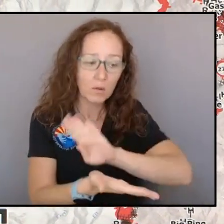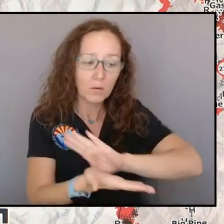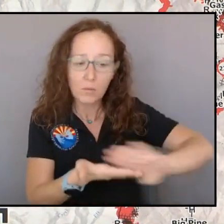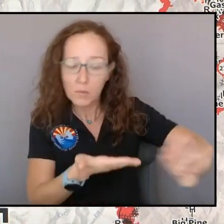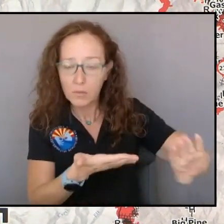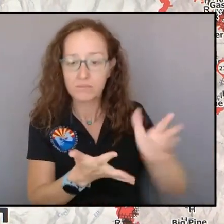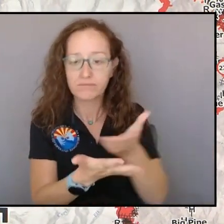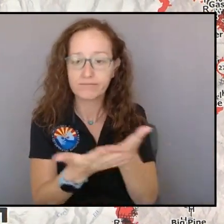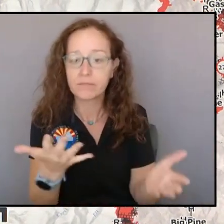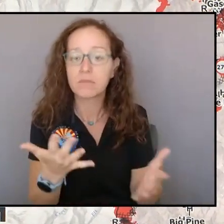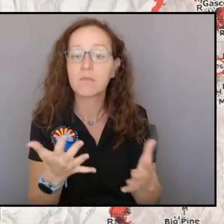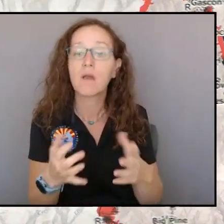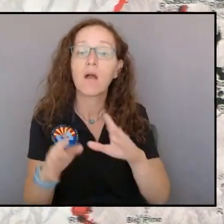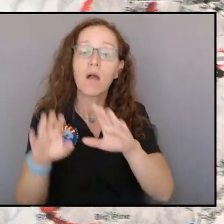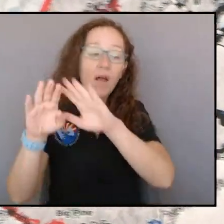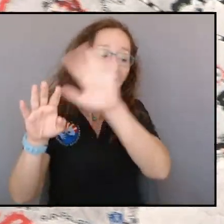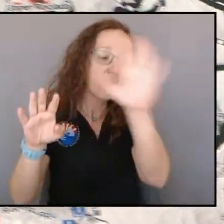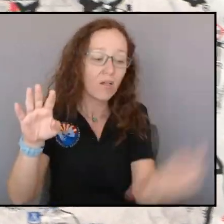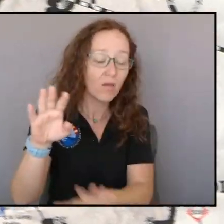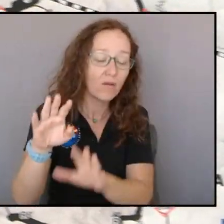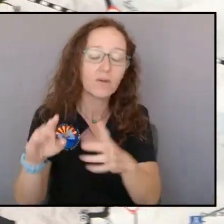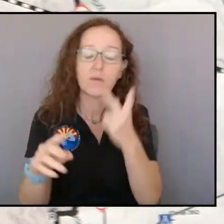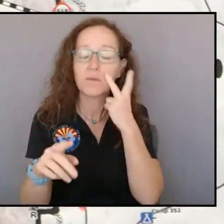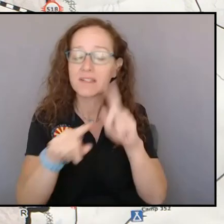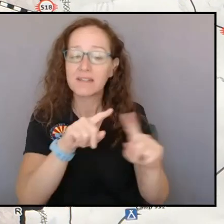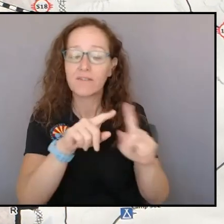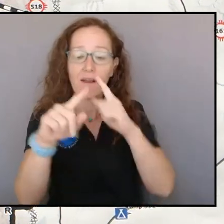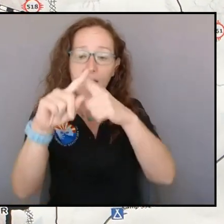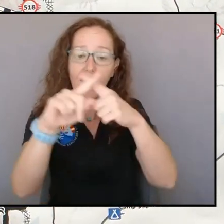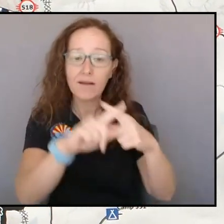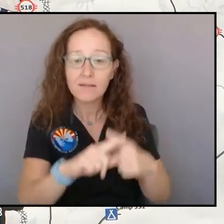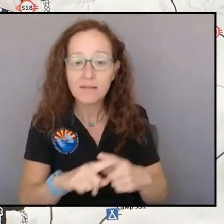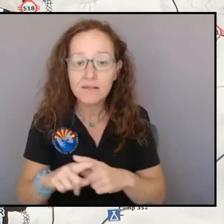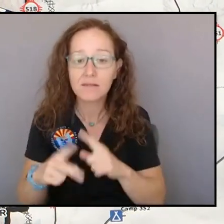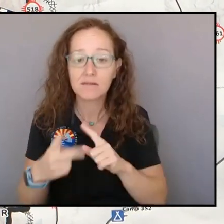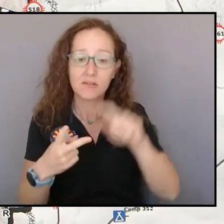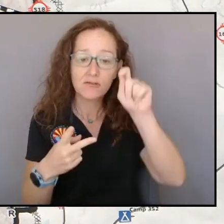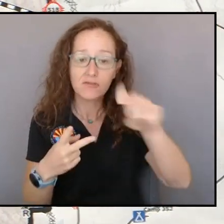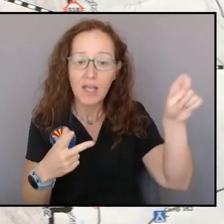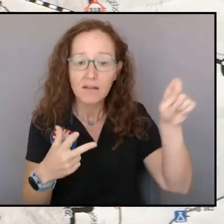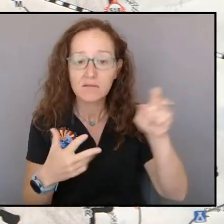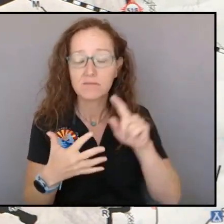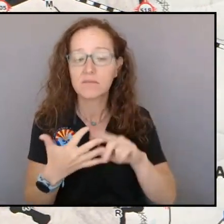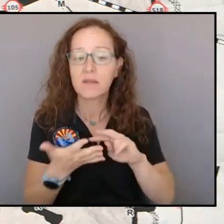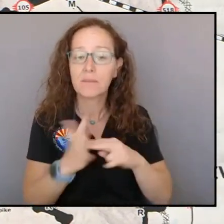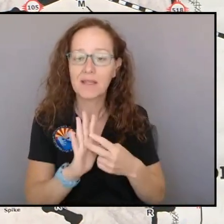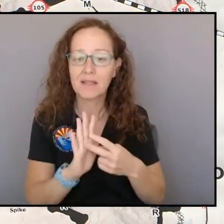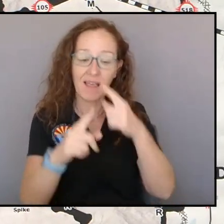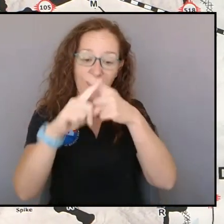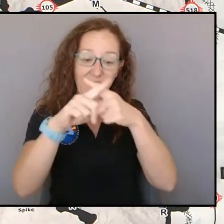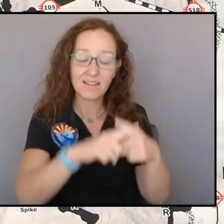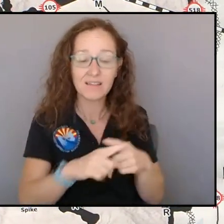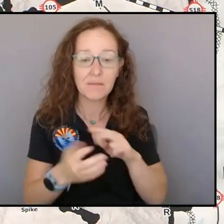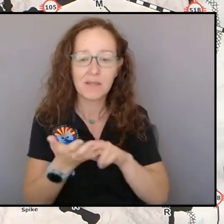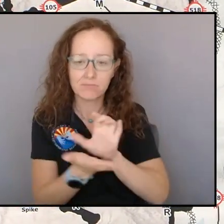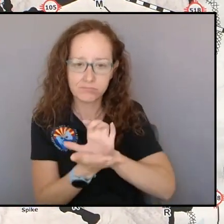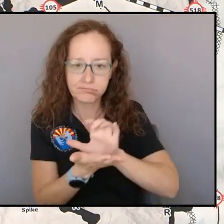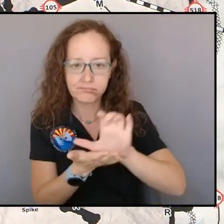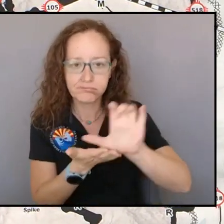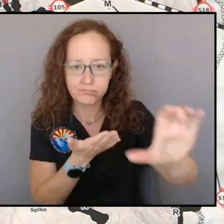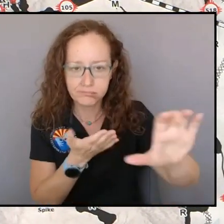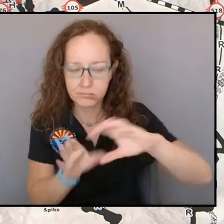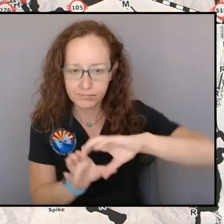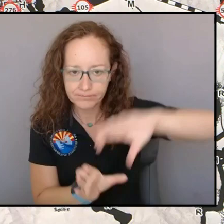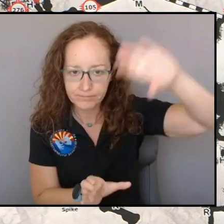and checkbox. What does that mean? That means dozer line. So part of our tactics and strategies is using